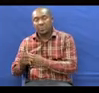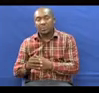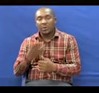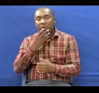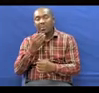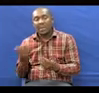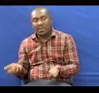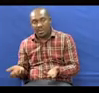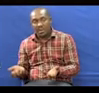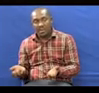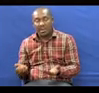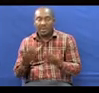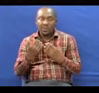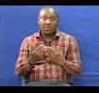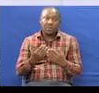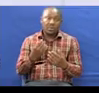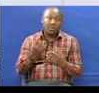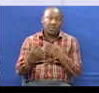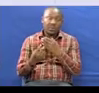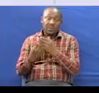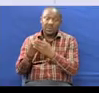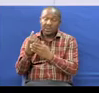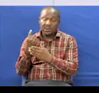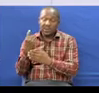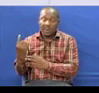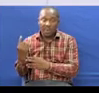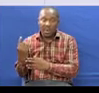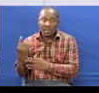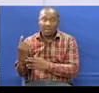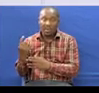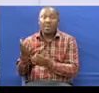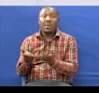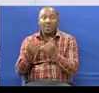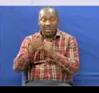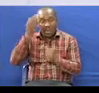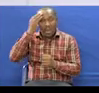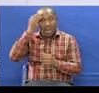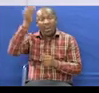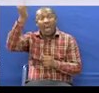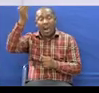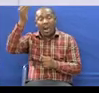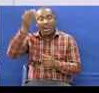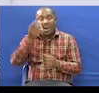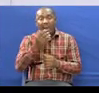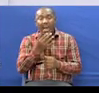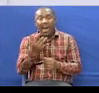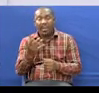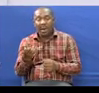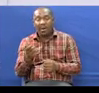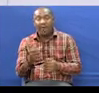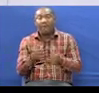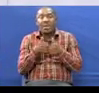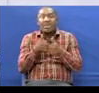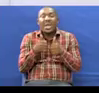the populations, the studying of the populations, someone may be aware about the rate of dependency ratio, knowing